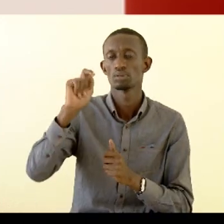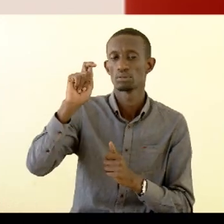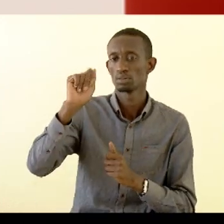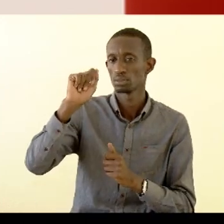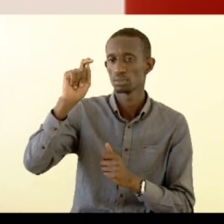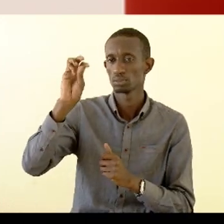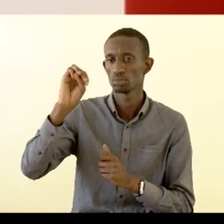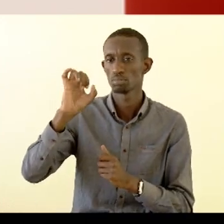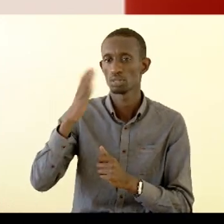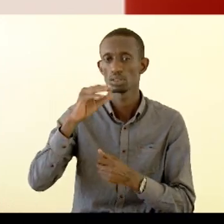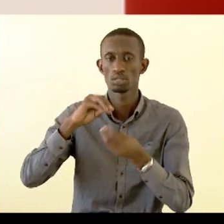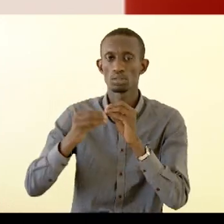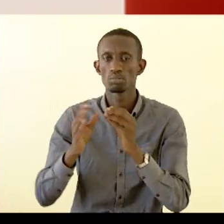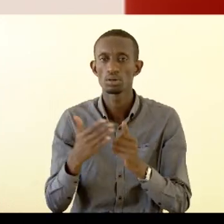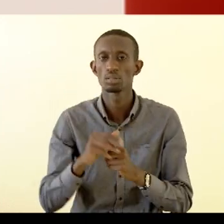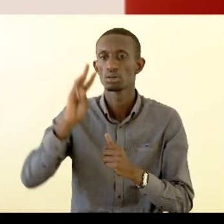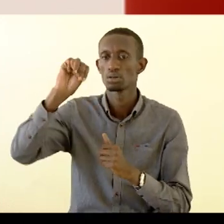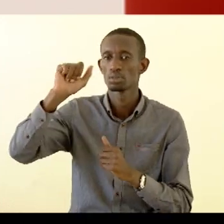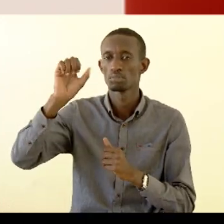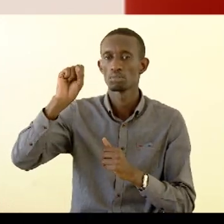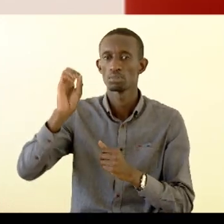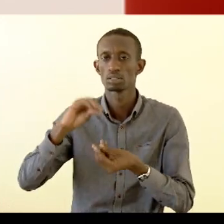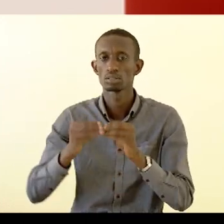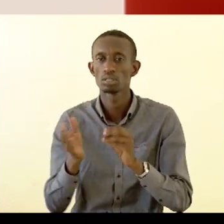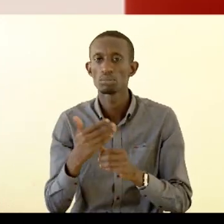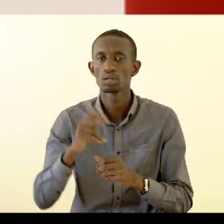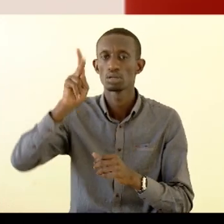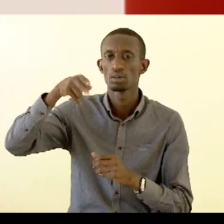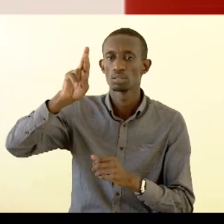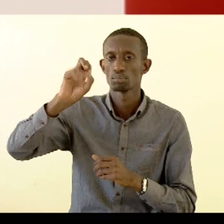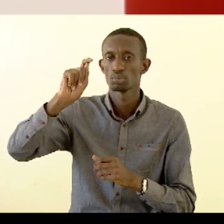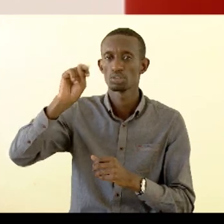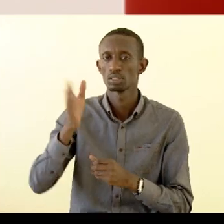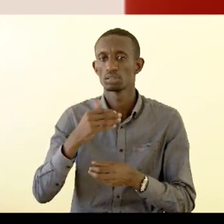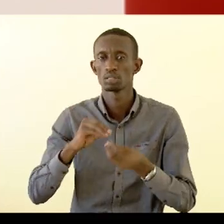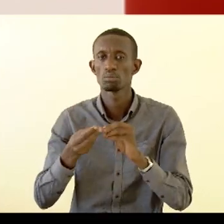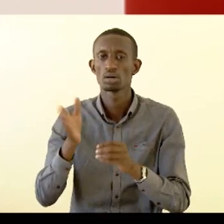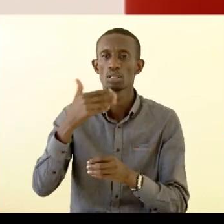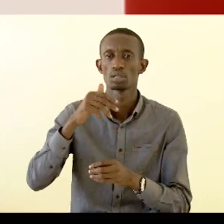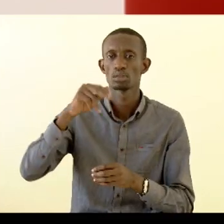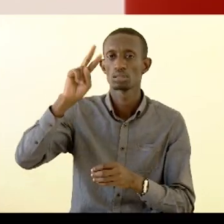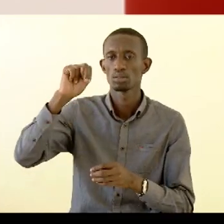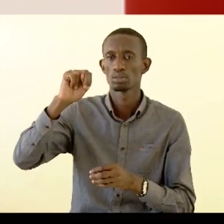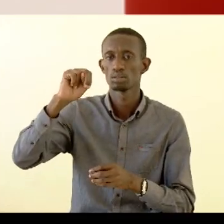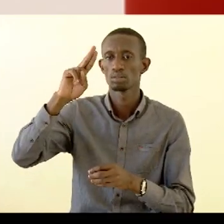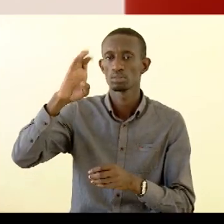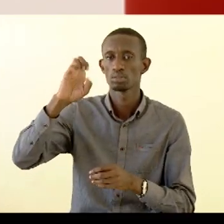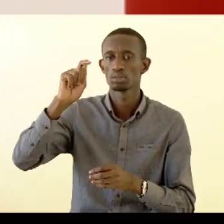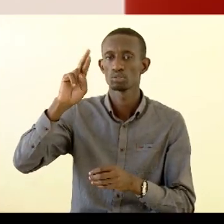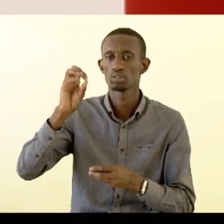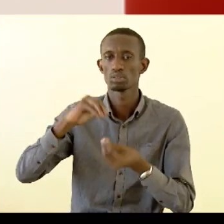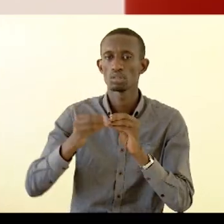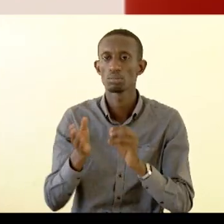proton number, neutron number, and electron number. And the first particle we have, and that is the row I'm going to complete